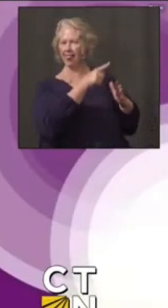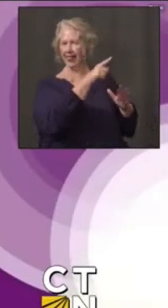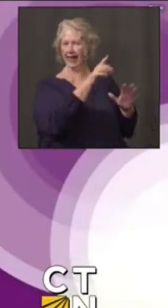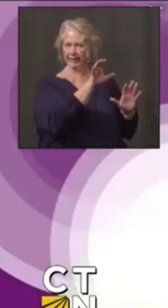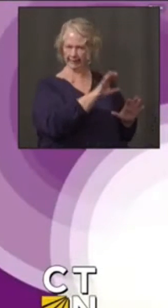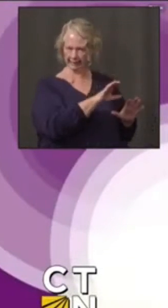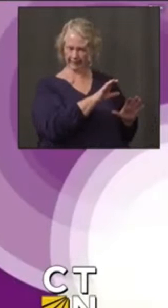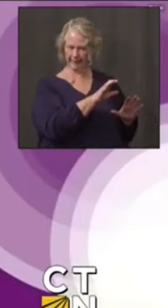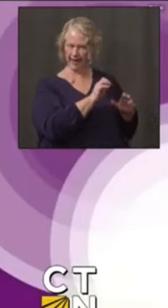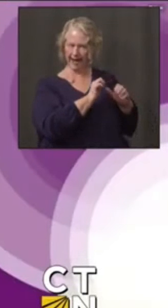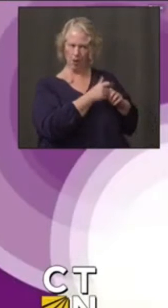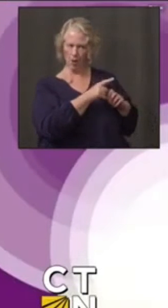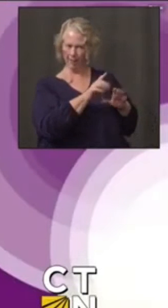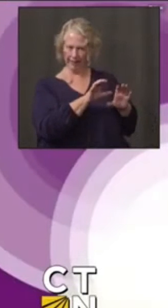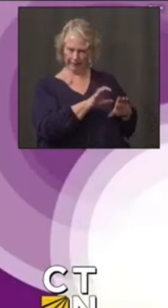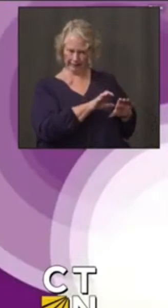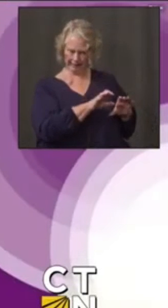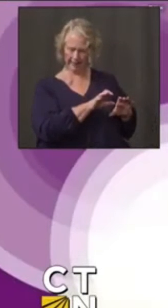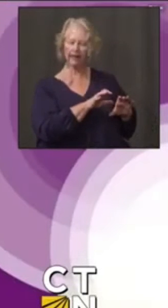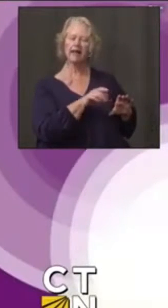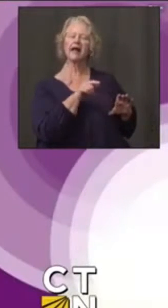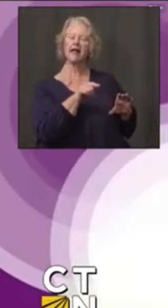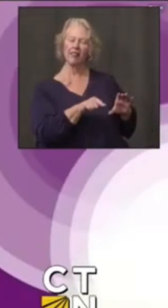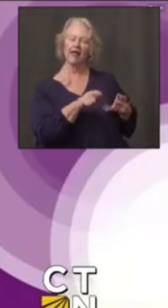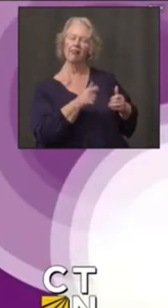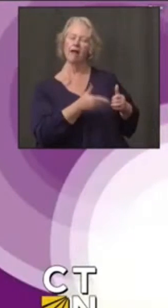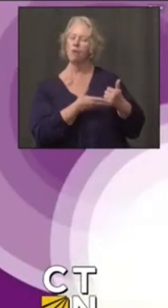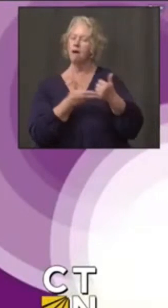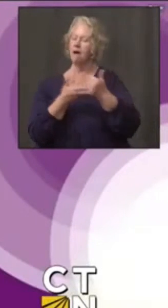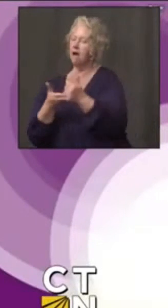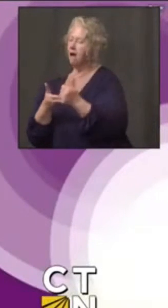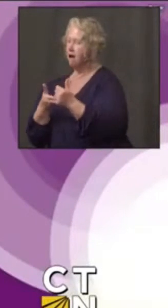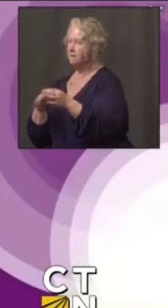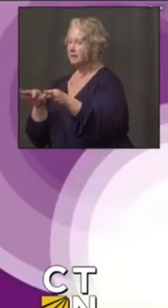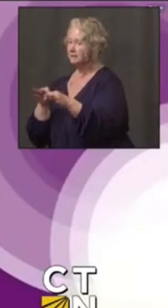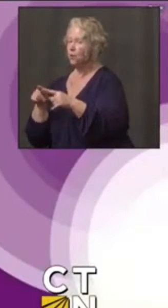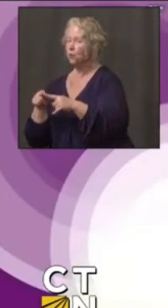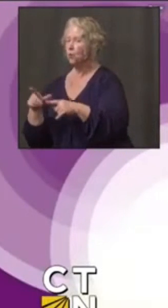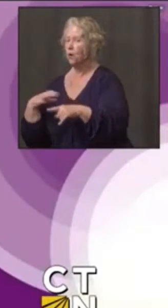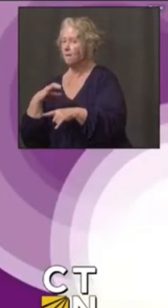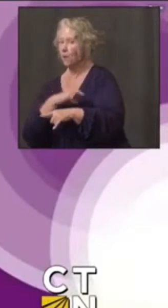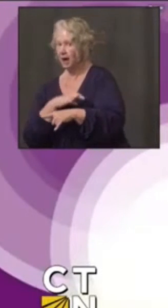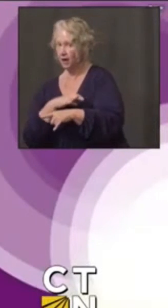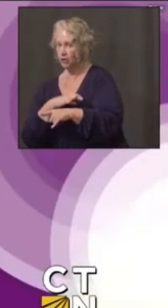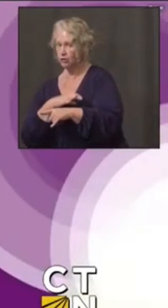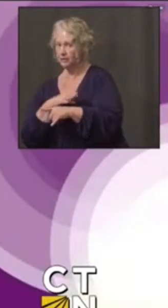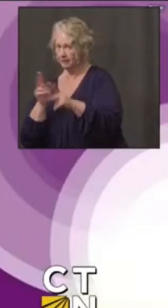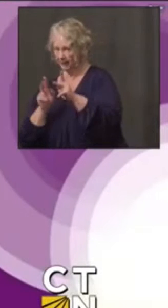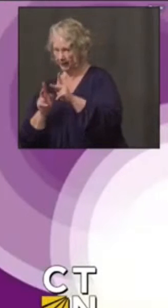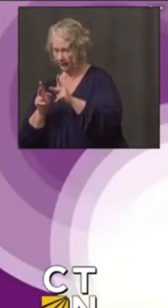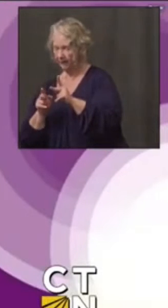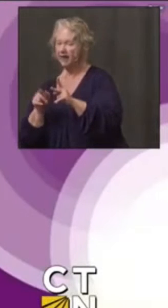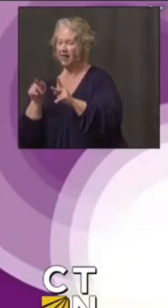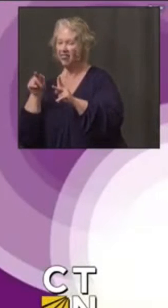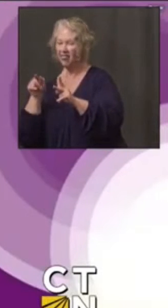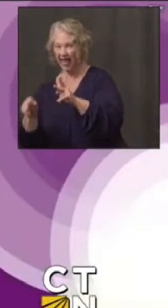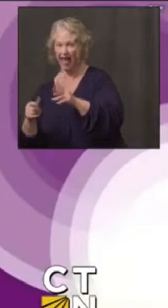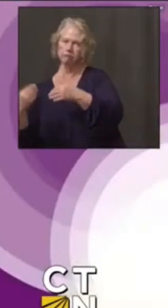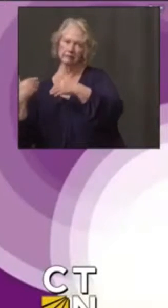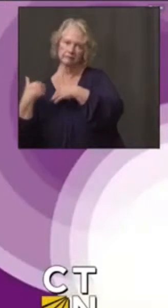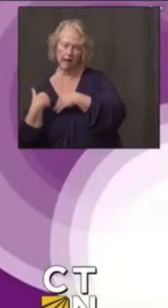can advise the communications subcommittee, and they have the responsibility primarily